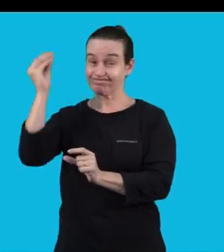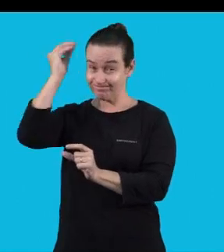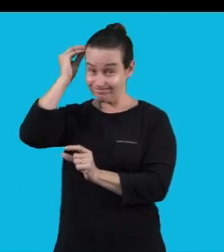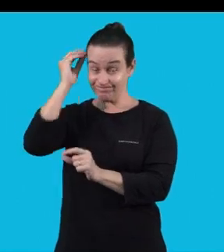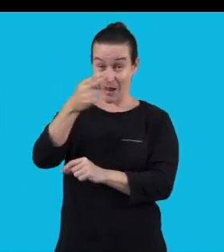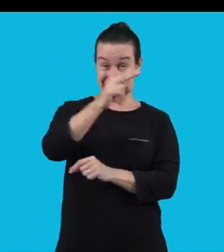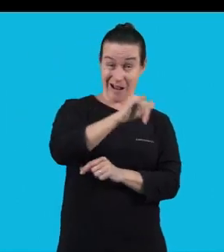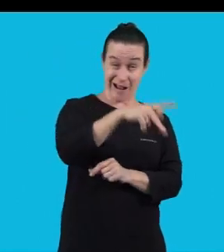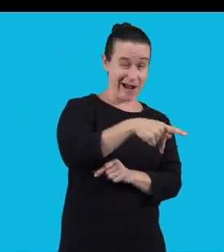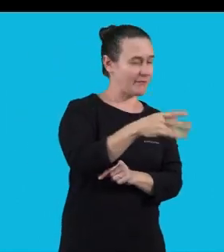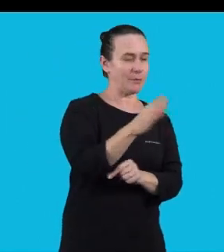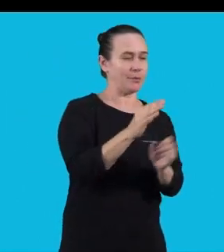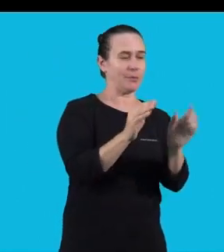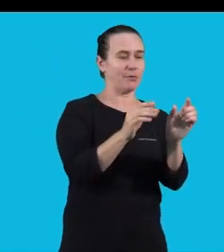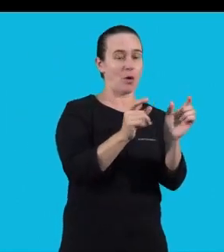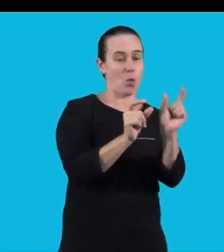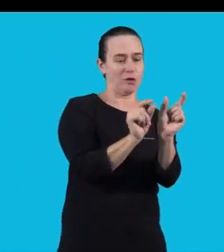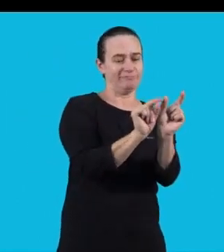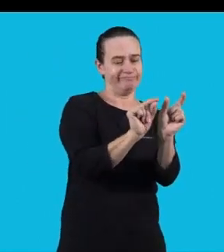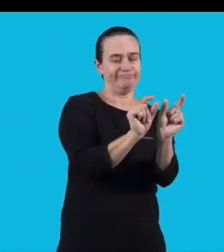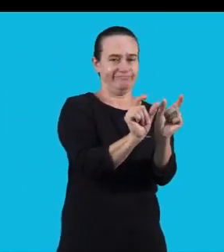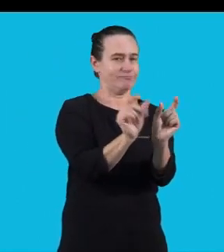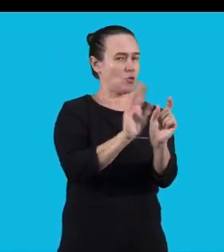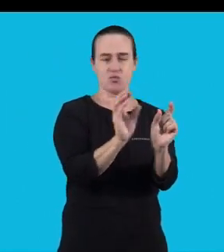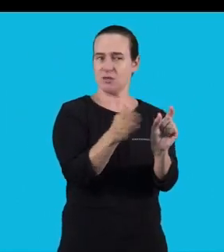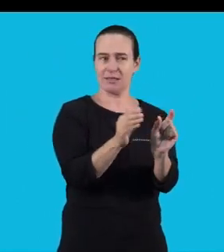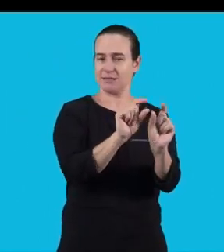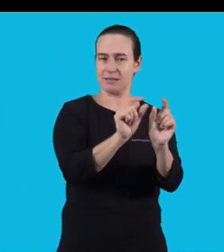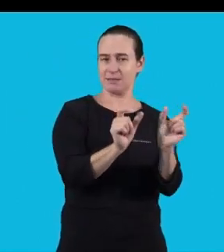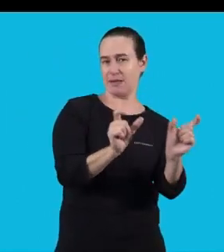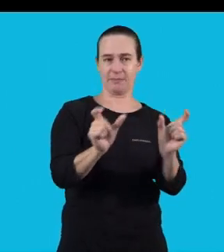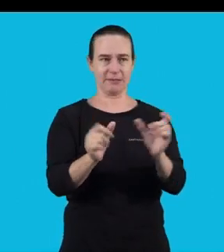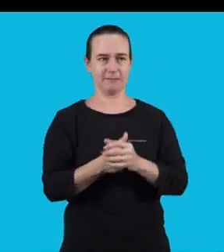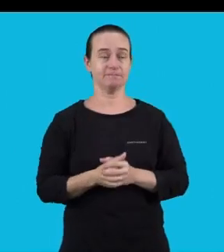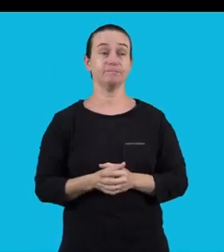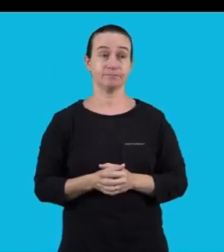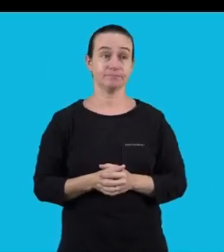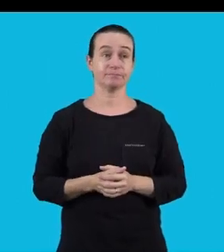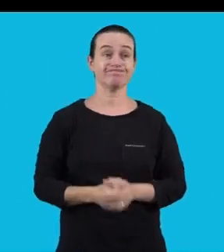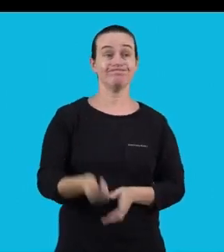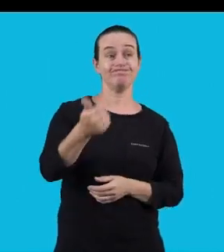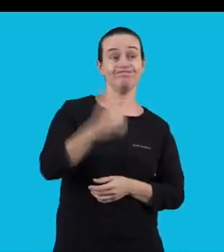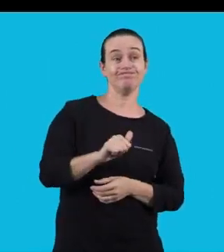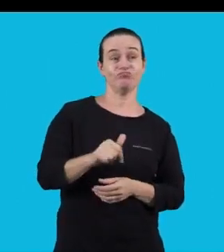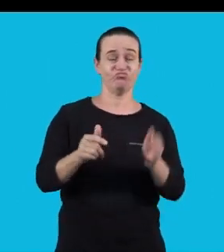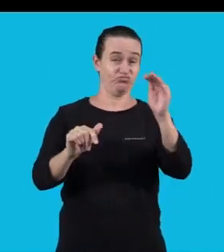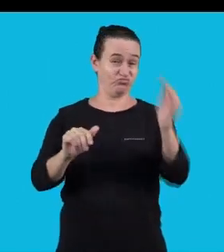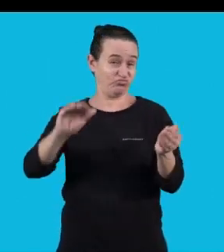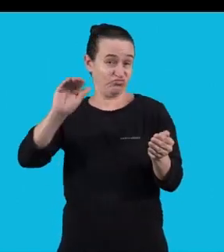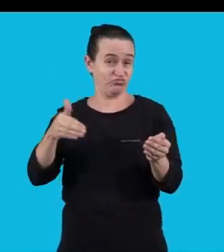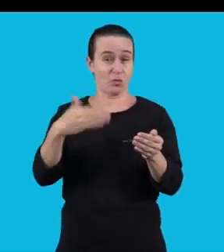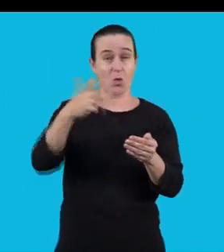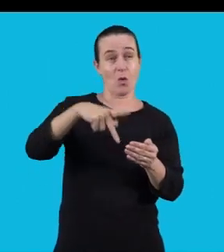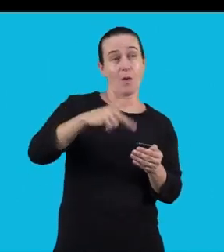12s. Next up, we're looking at parentheses or the brackets. Of course, they add extra